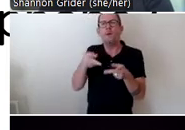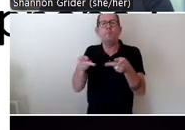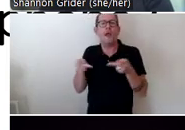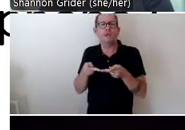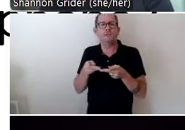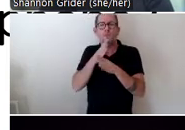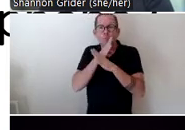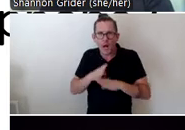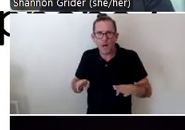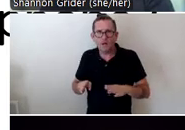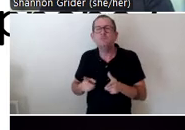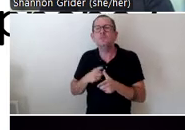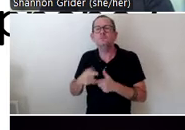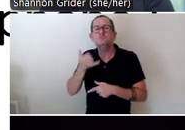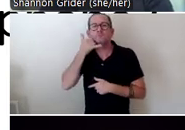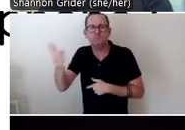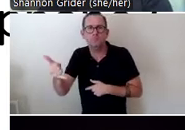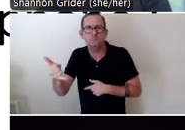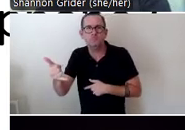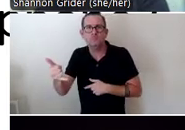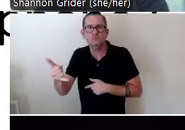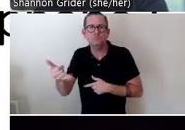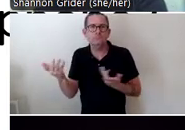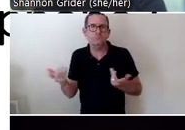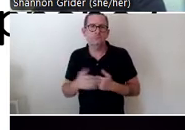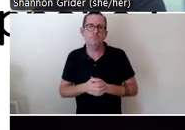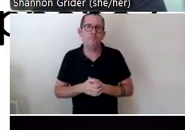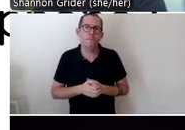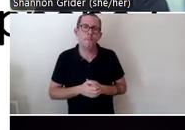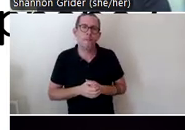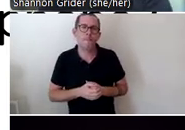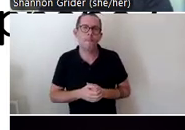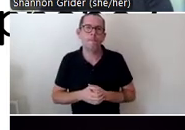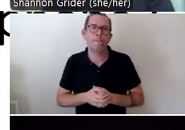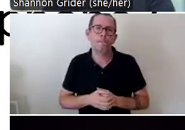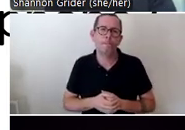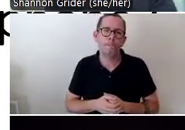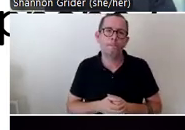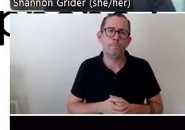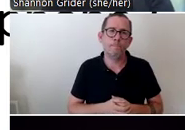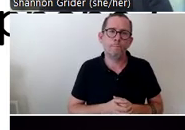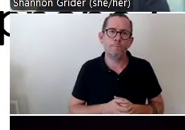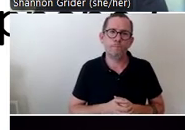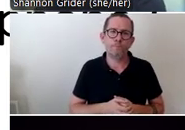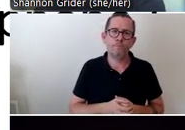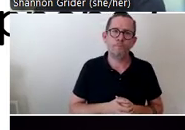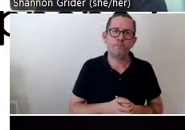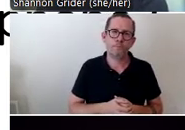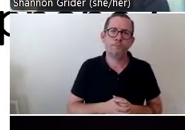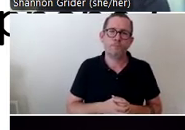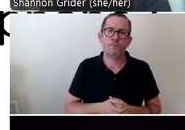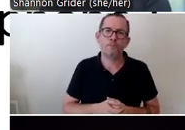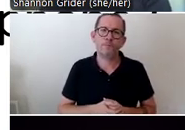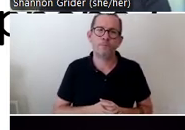have people try to hold their conversation for a moment if you can't. Go to a different room that's quiet.